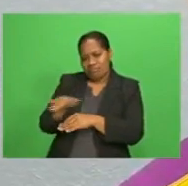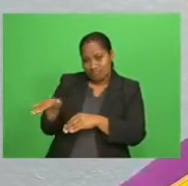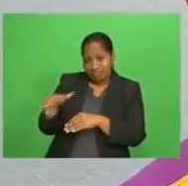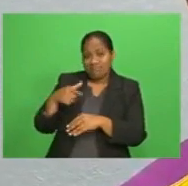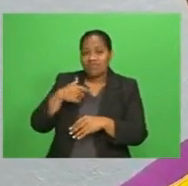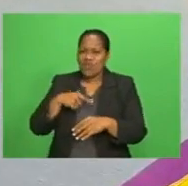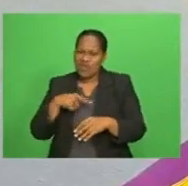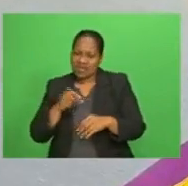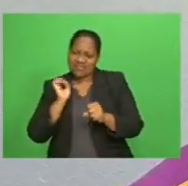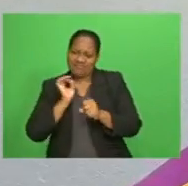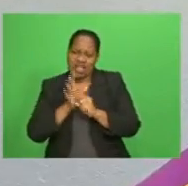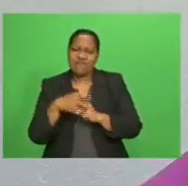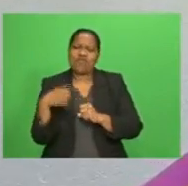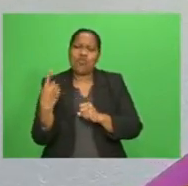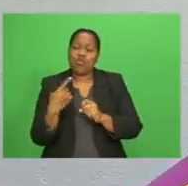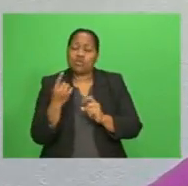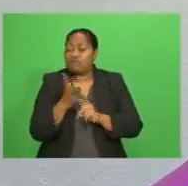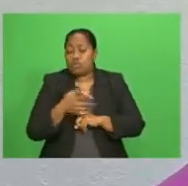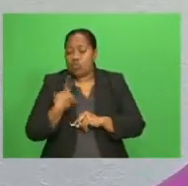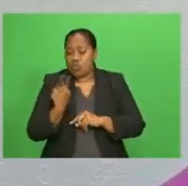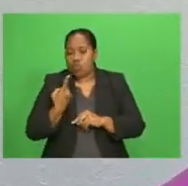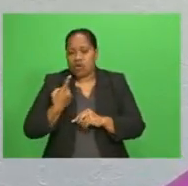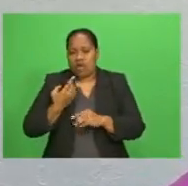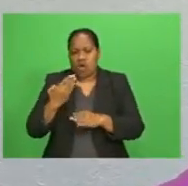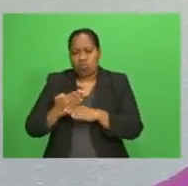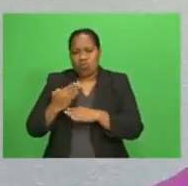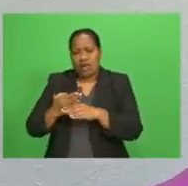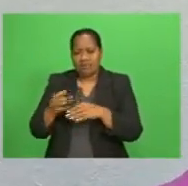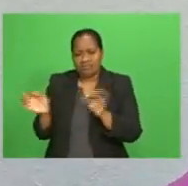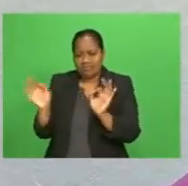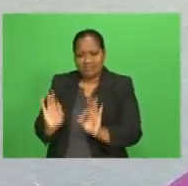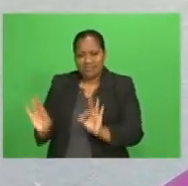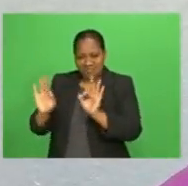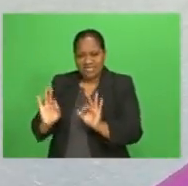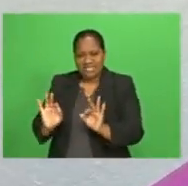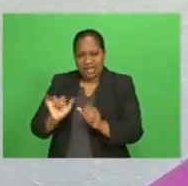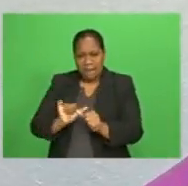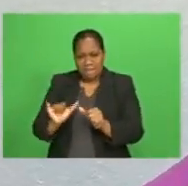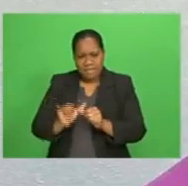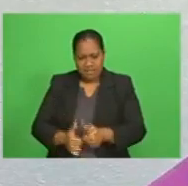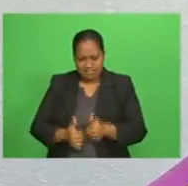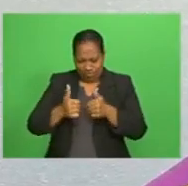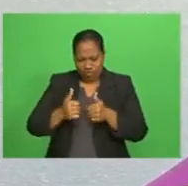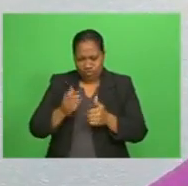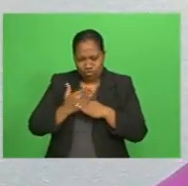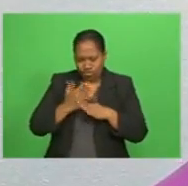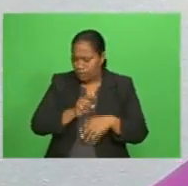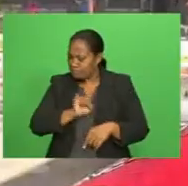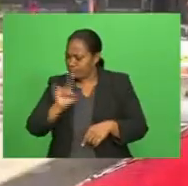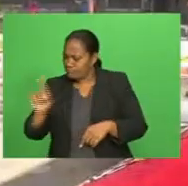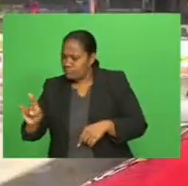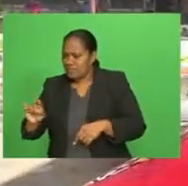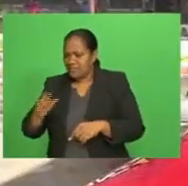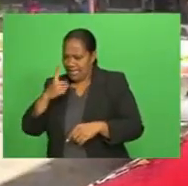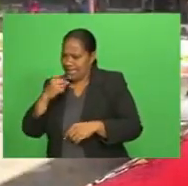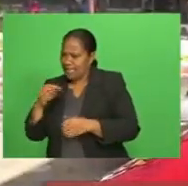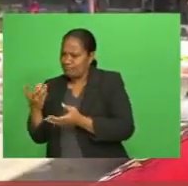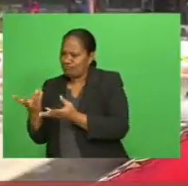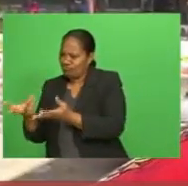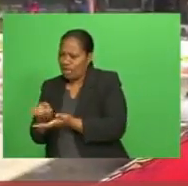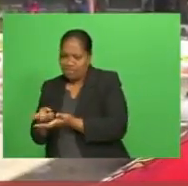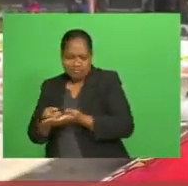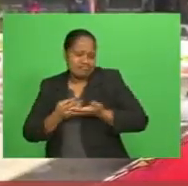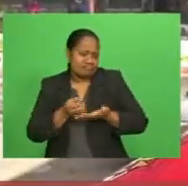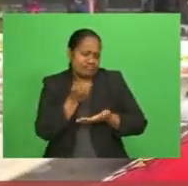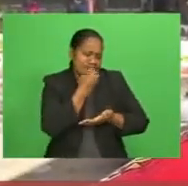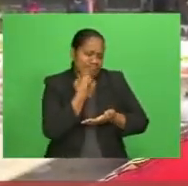those who lost their job. It's a better option for them to, in order for them to put the food on the table. Instead of